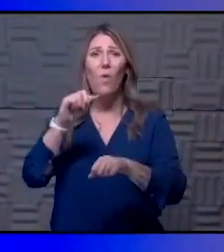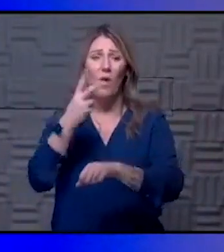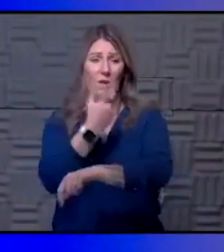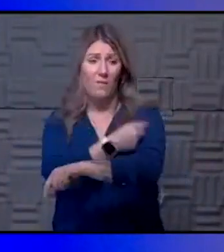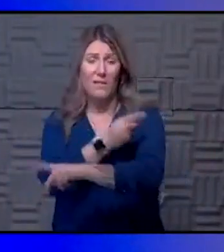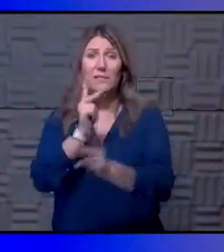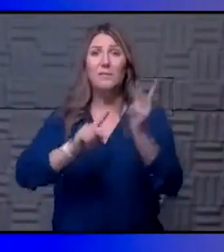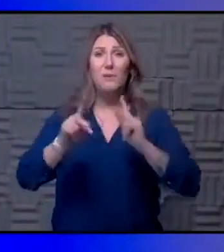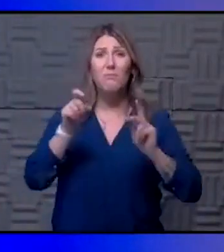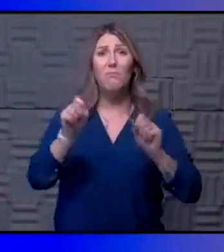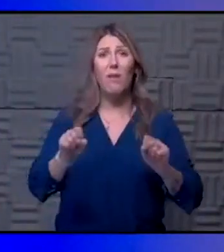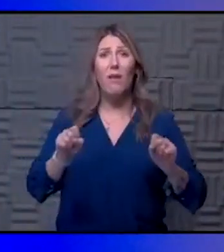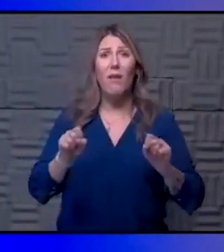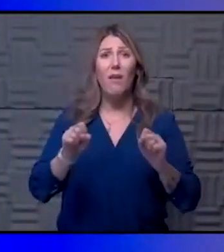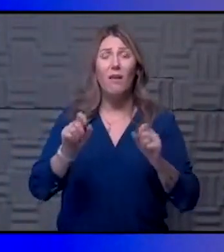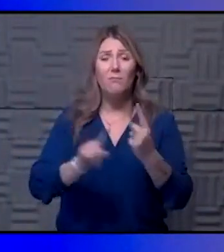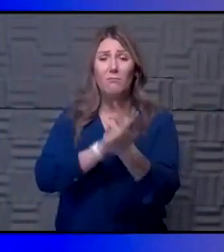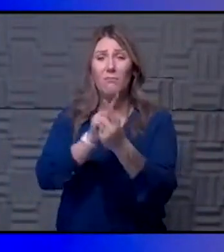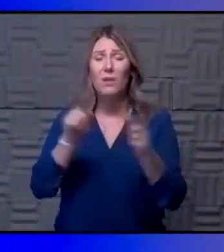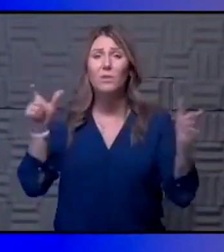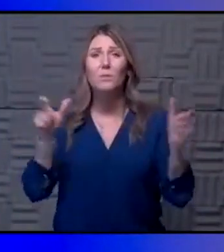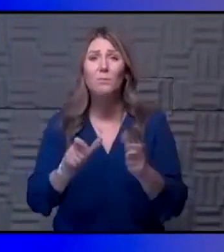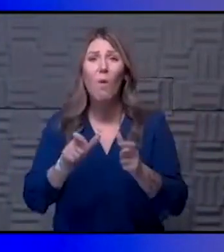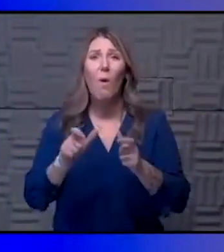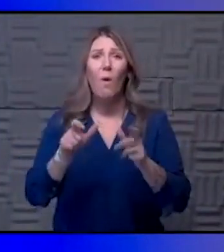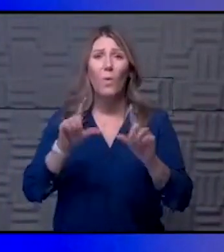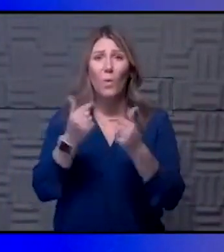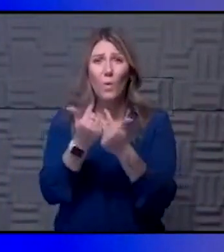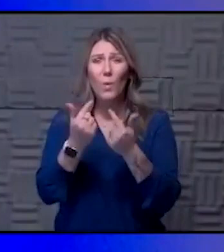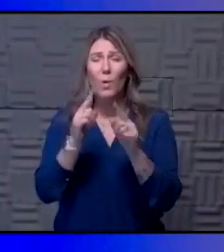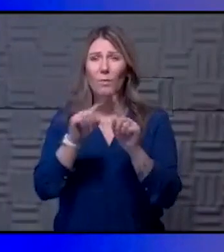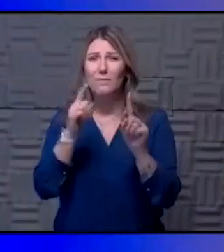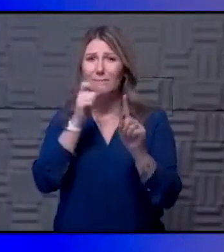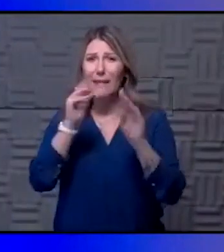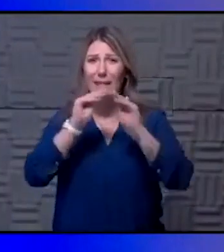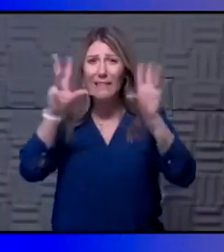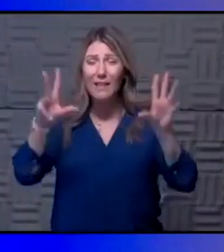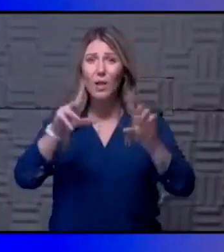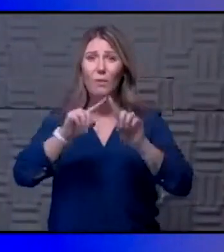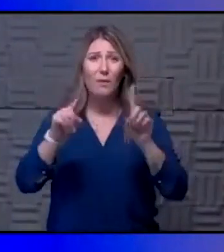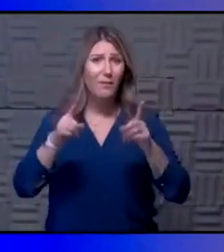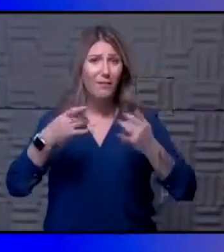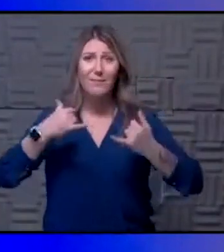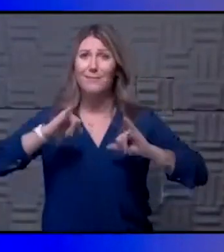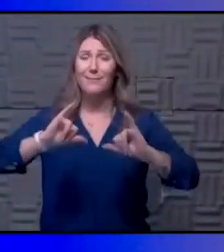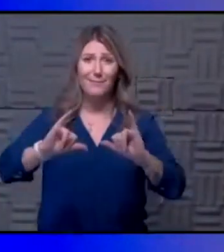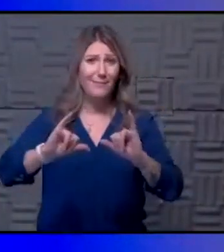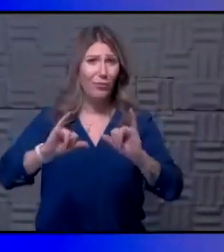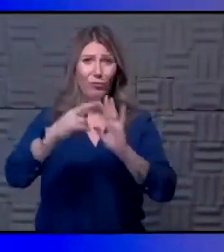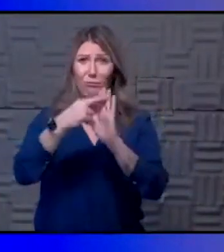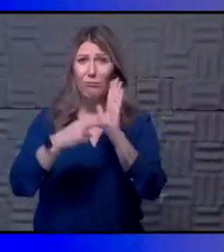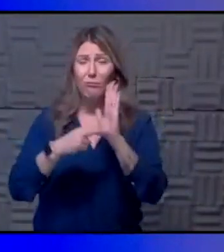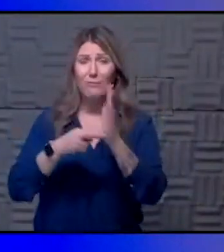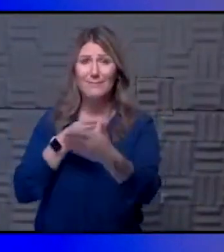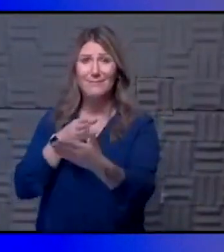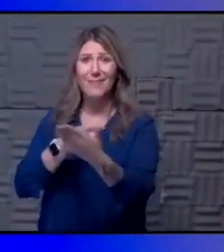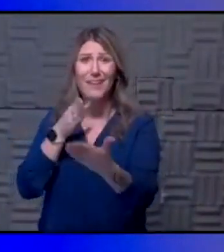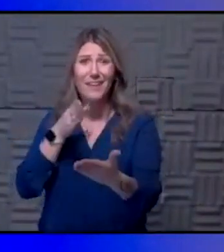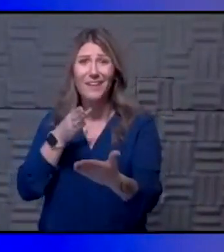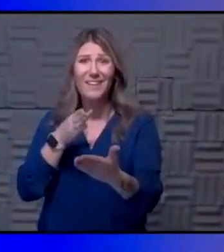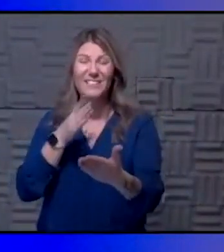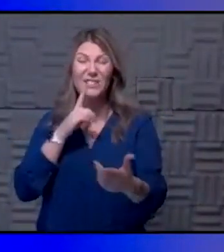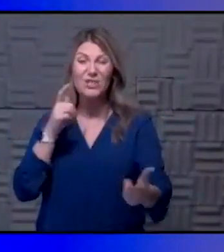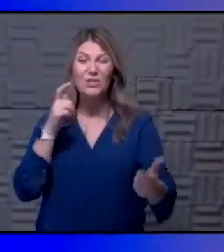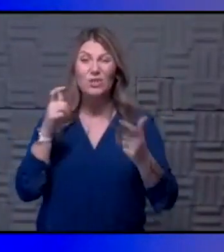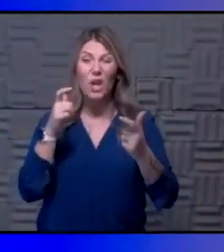you can meet with a small group, although that's not defined. But there is clear guidance still going against medium to